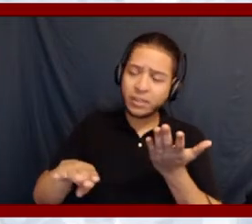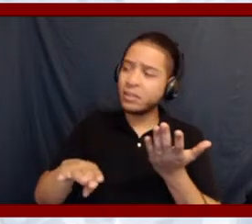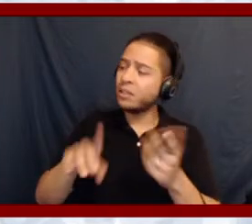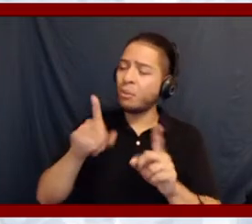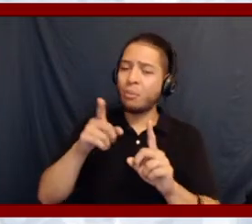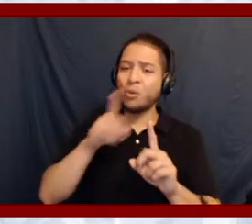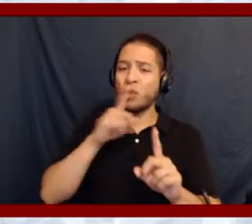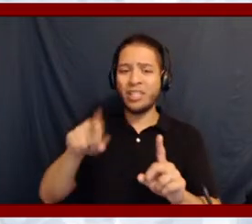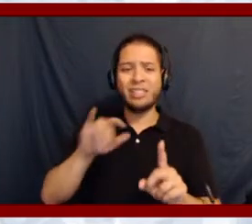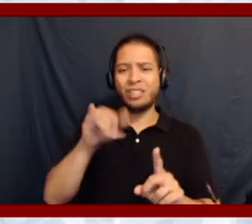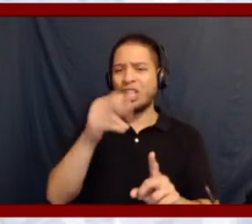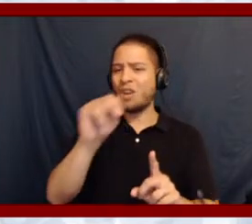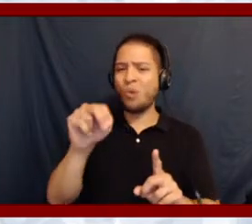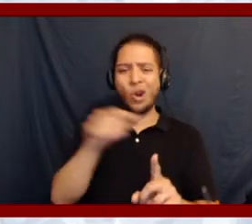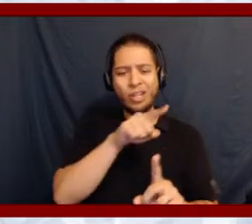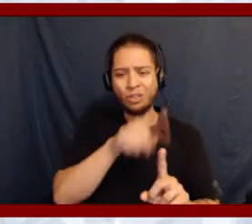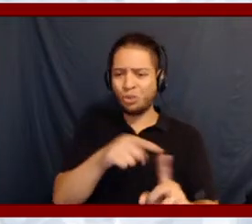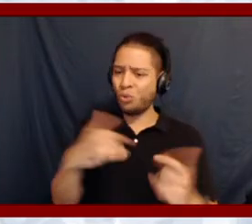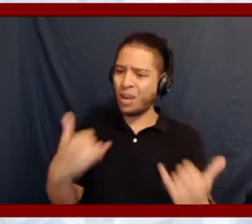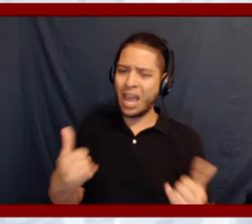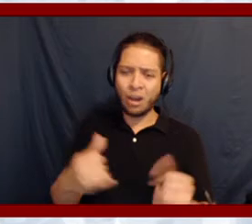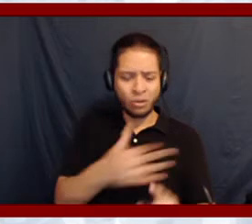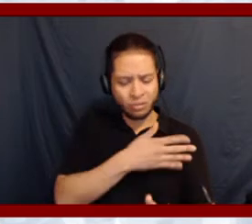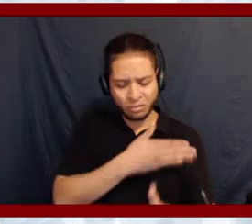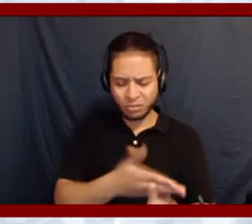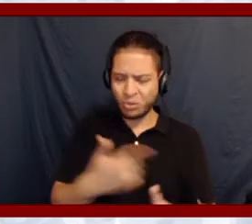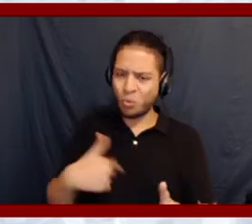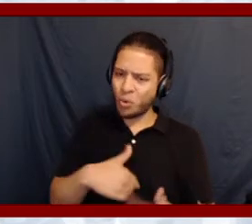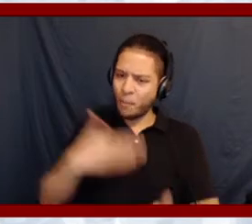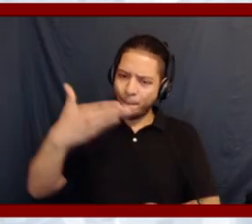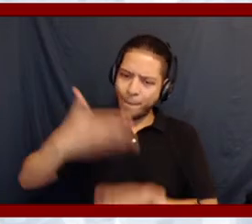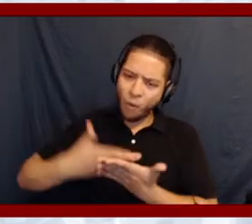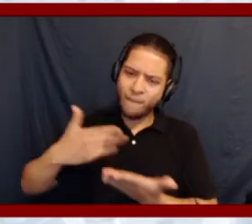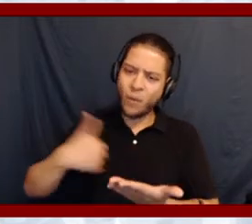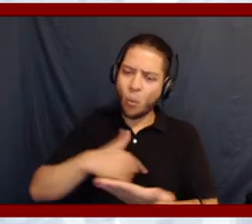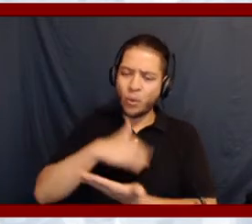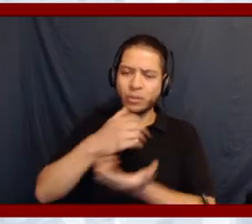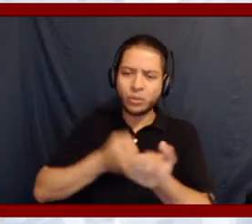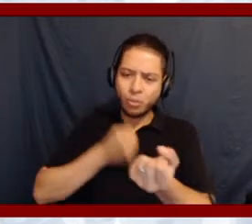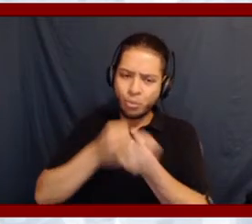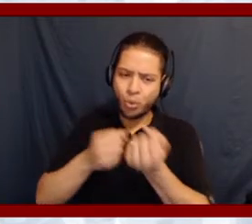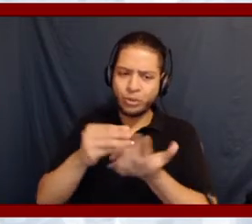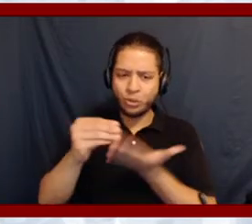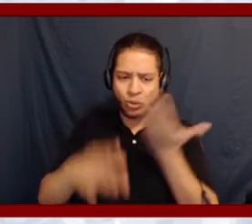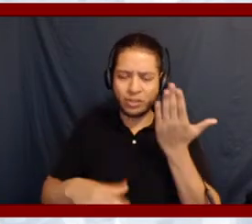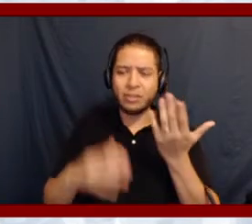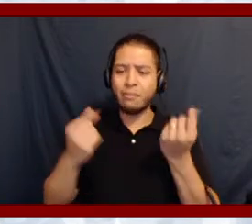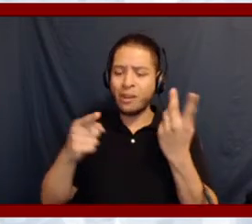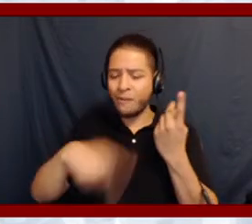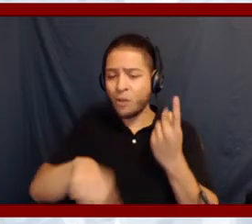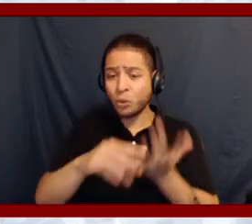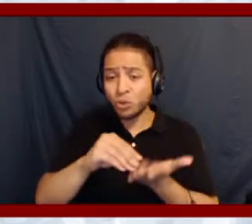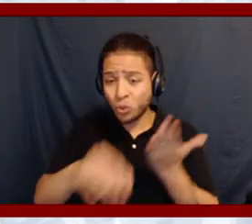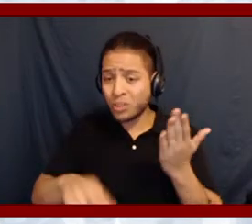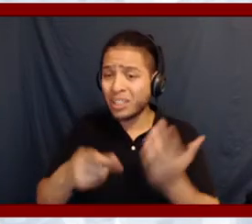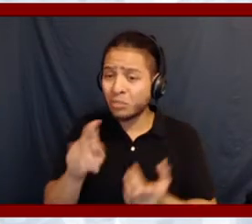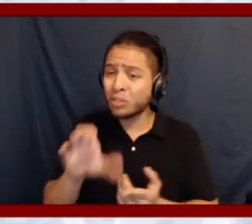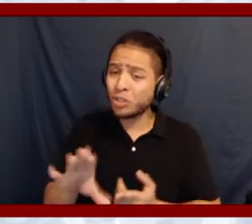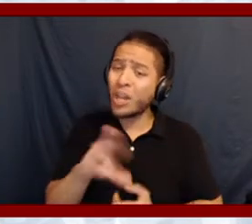been significant support for students who are, many of them HBCU students who are in need of